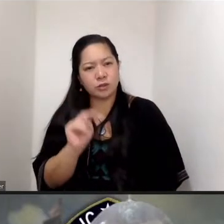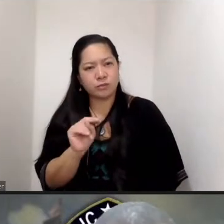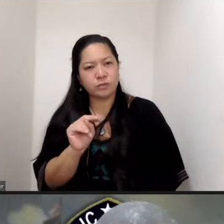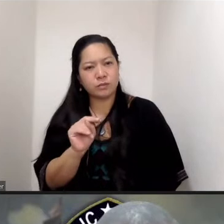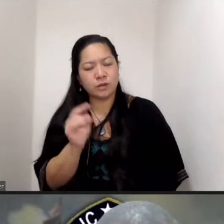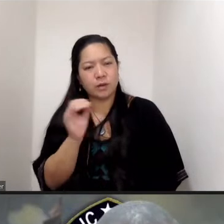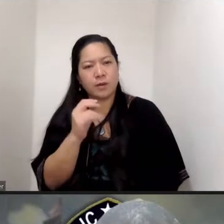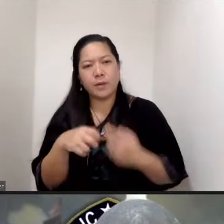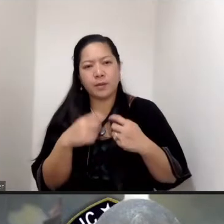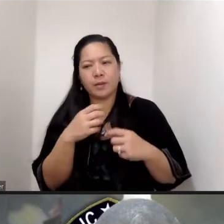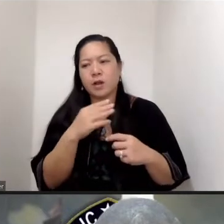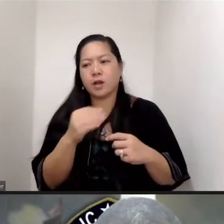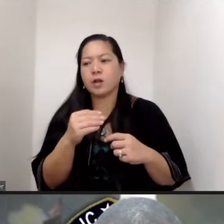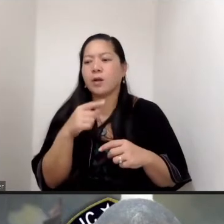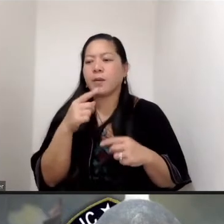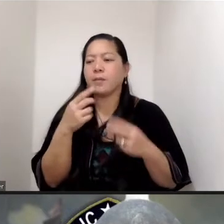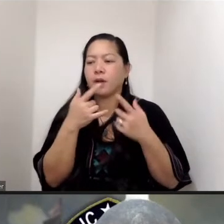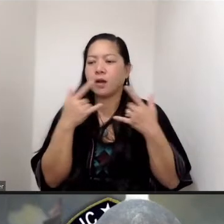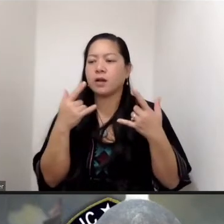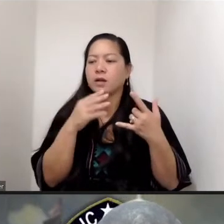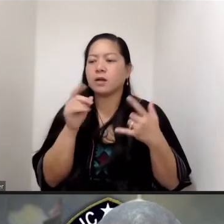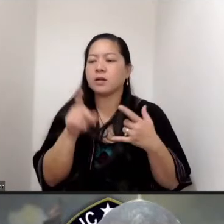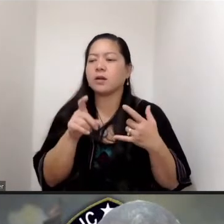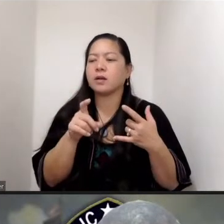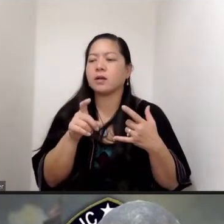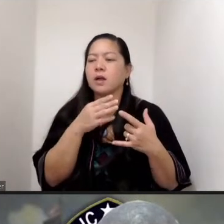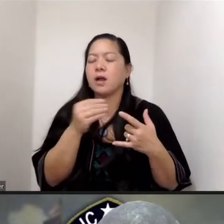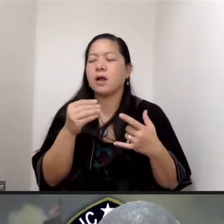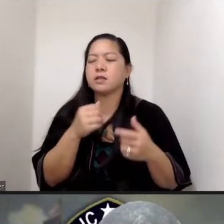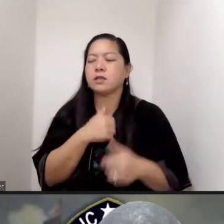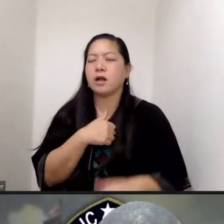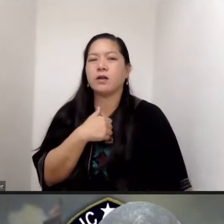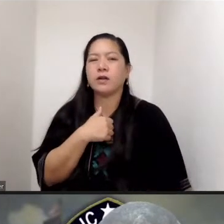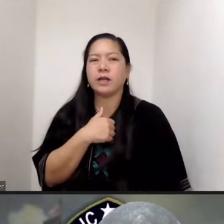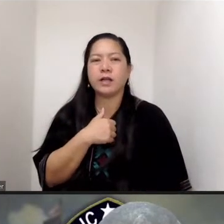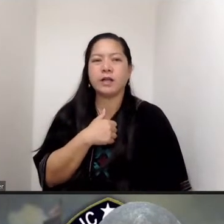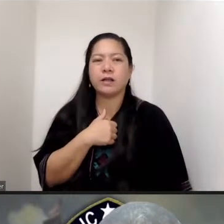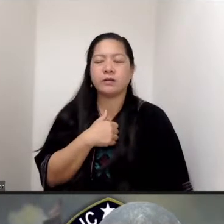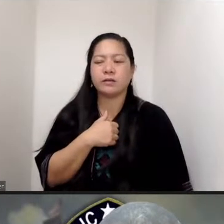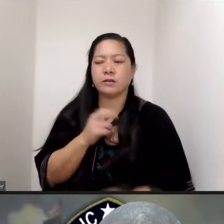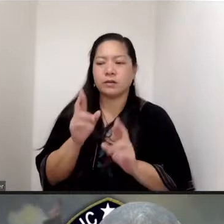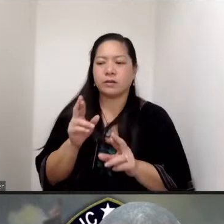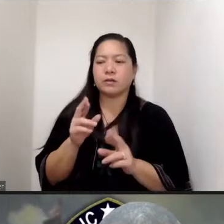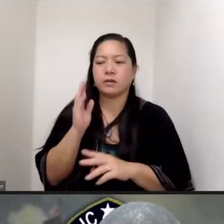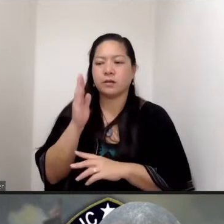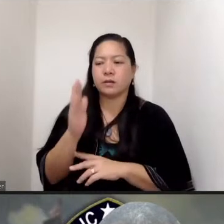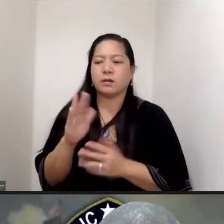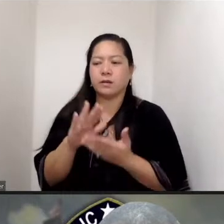health emergency, the mask mandate, and your handling of the pandemic response will be?